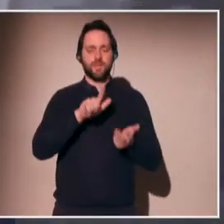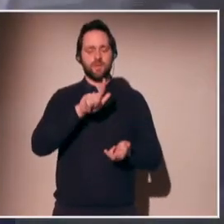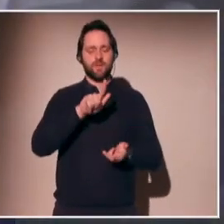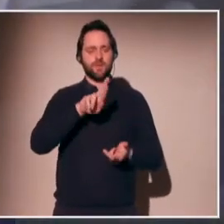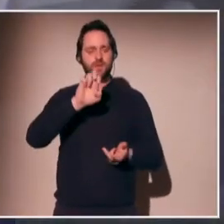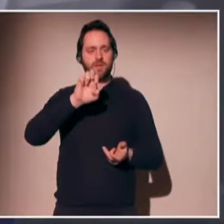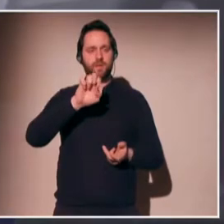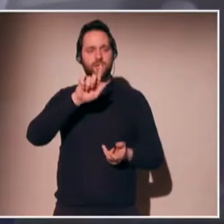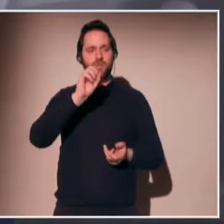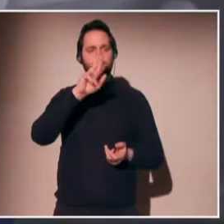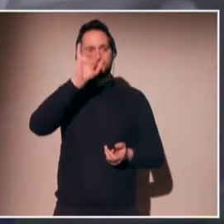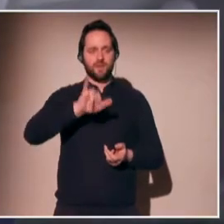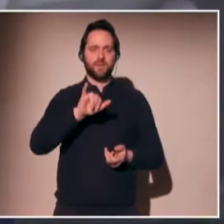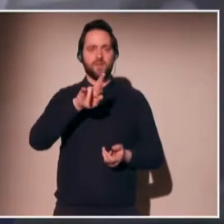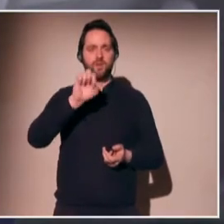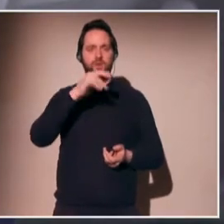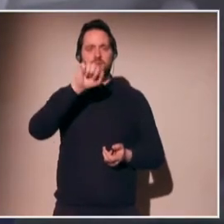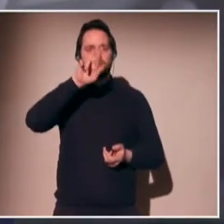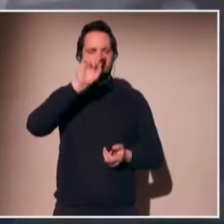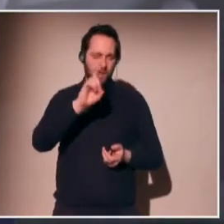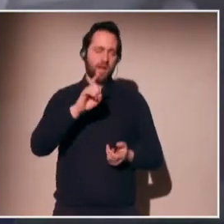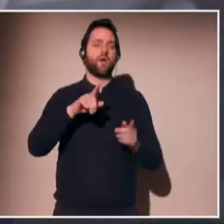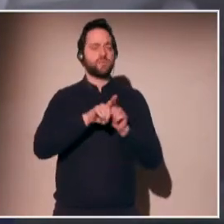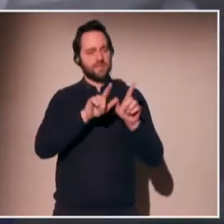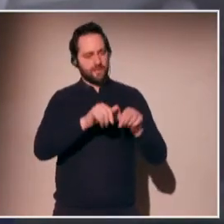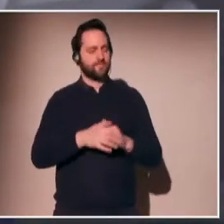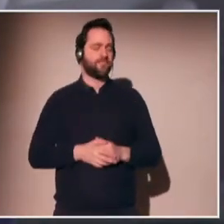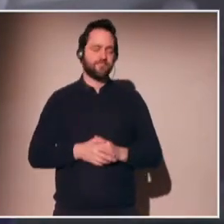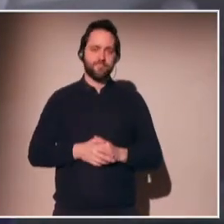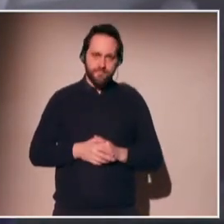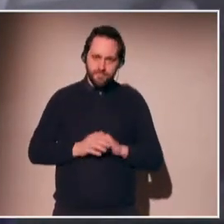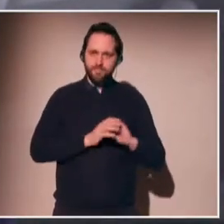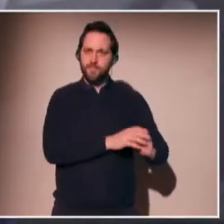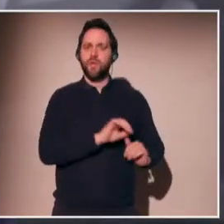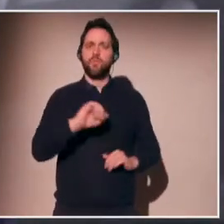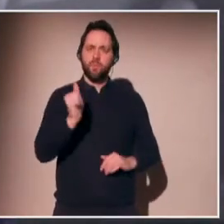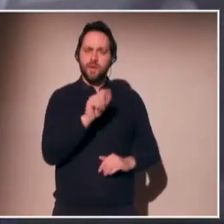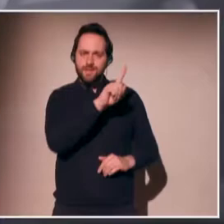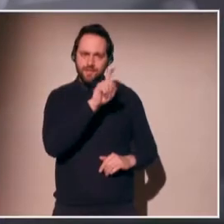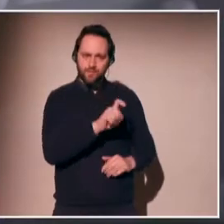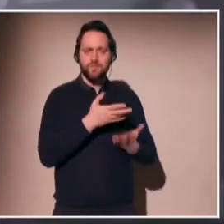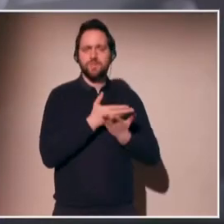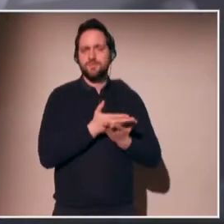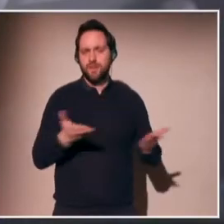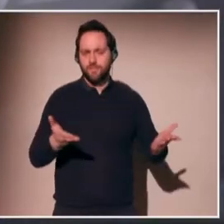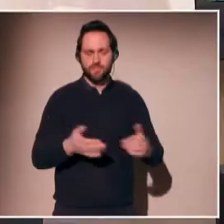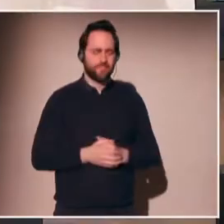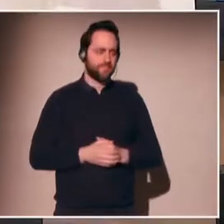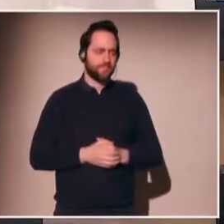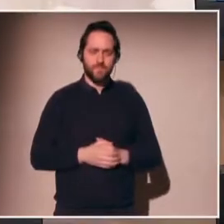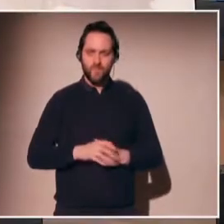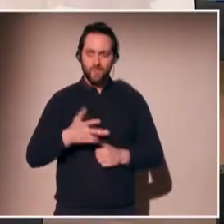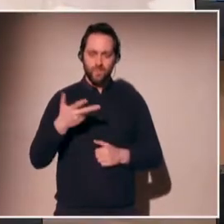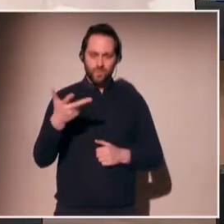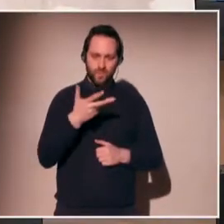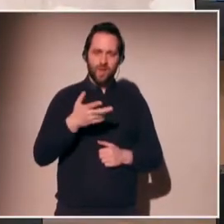a very simple question. You are all the three representing three different fields of AI. Fei-Fei and Marie-Paule, you are more on